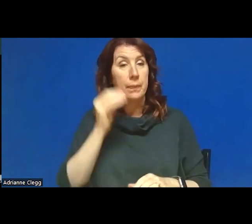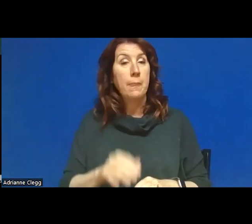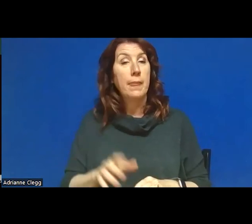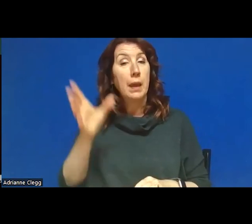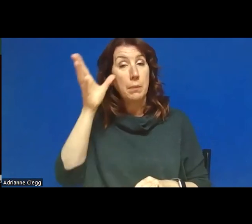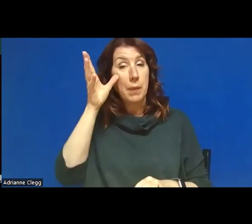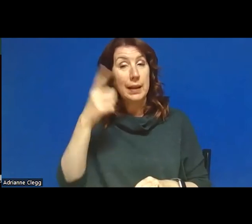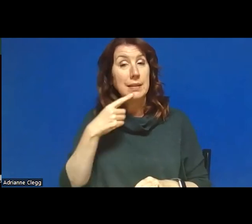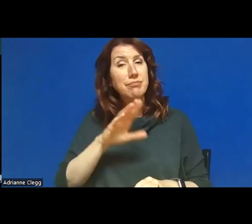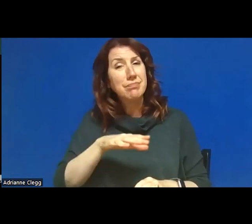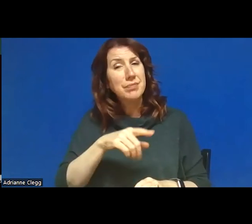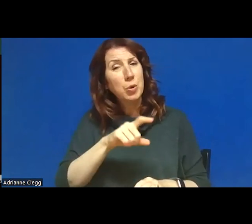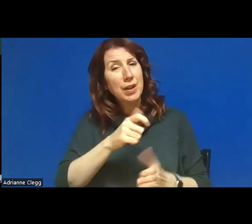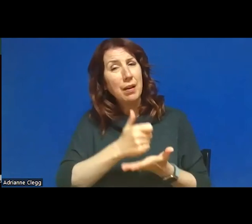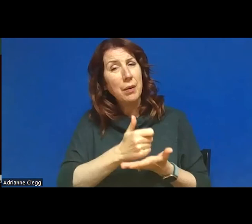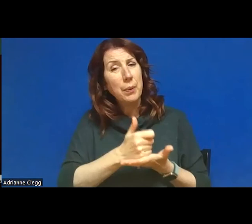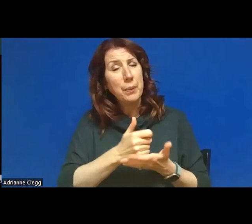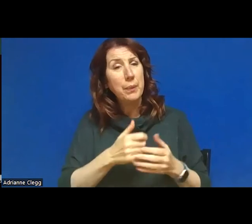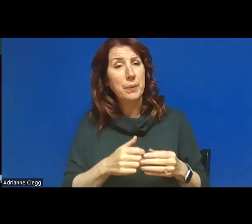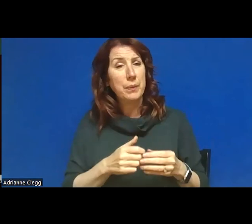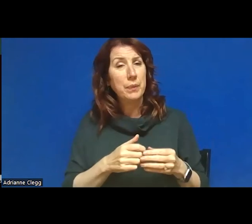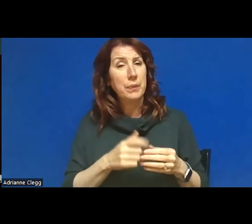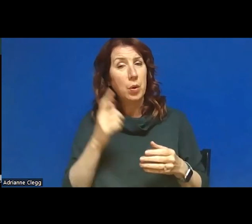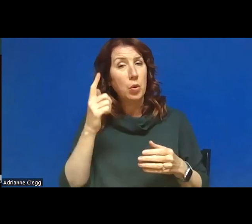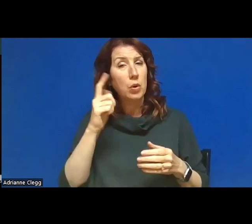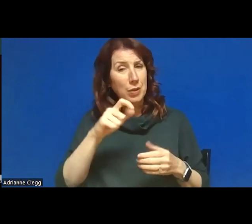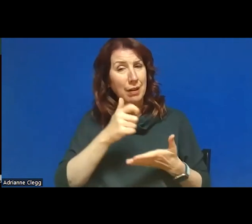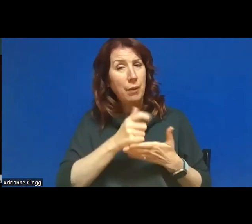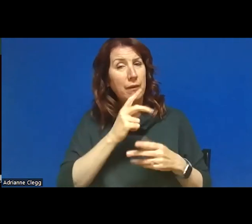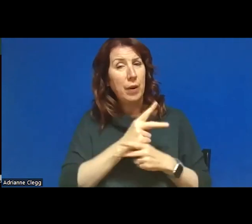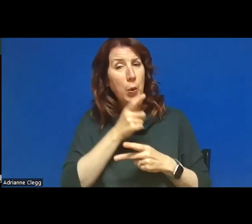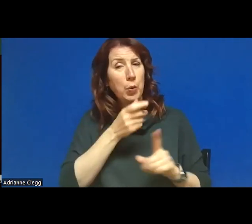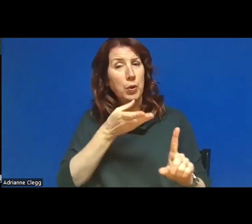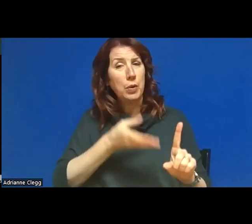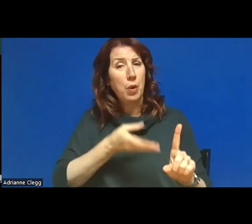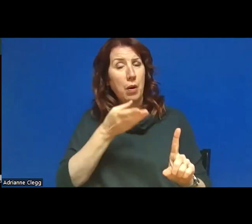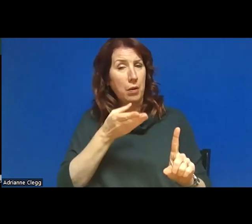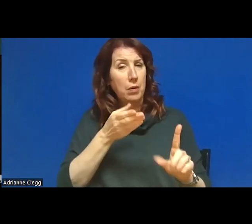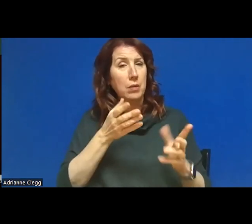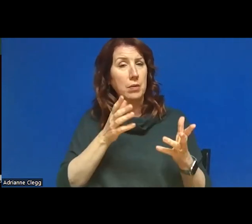"You need help. You need help figuring out who you are in the midst of all this."